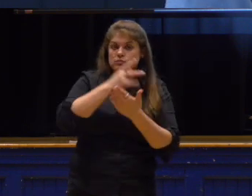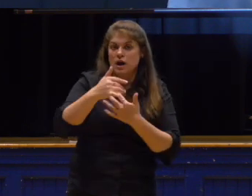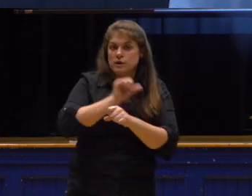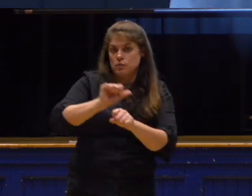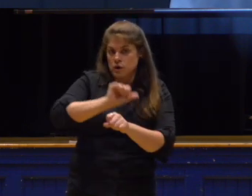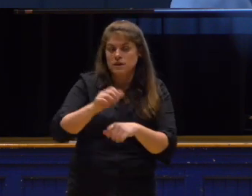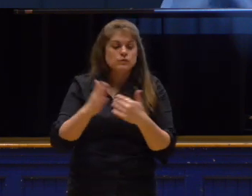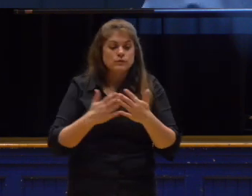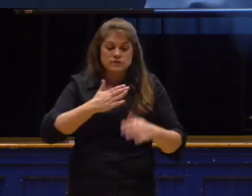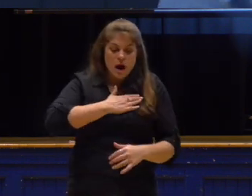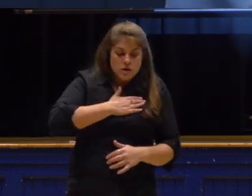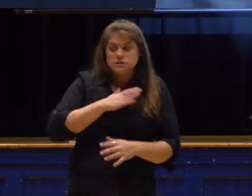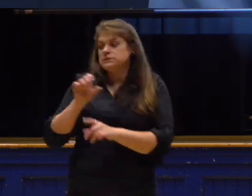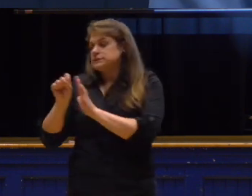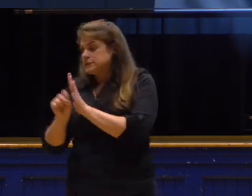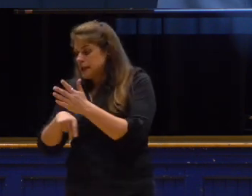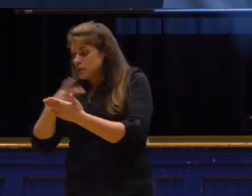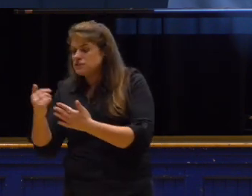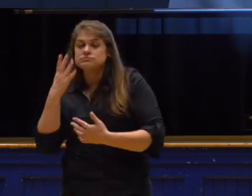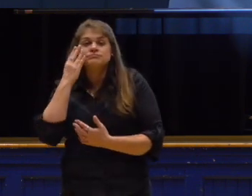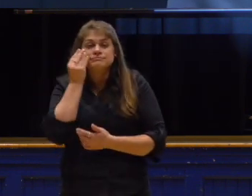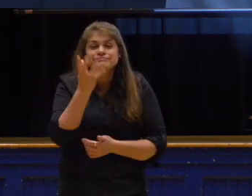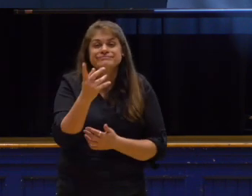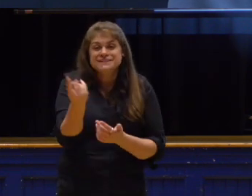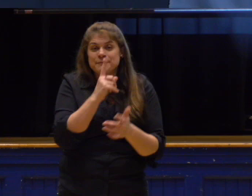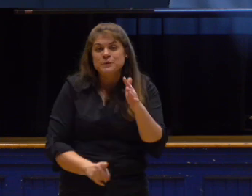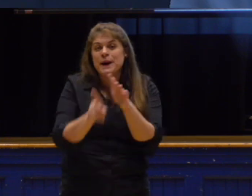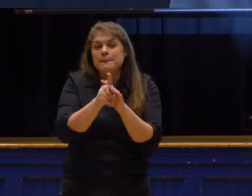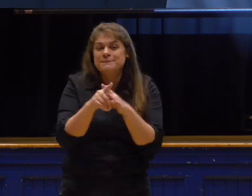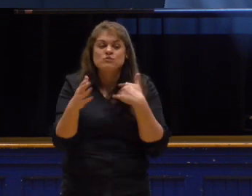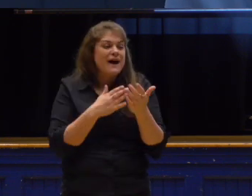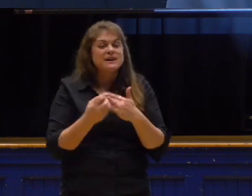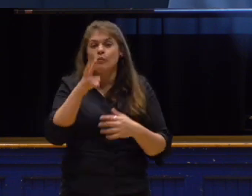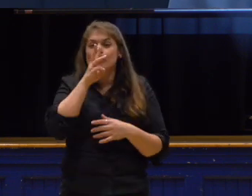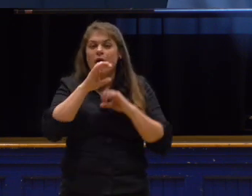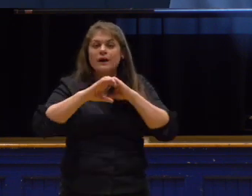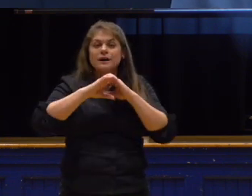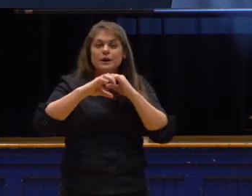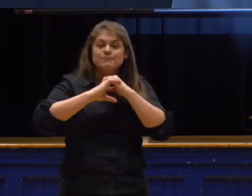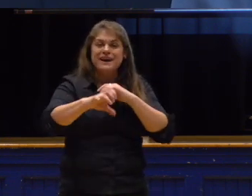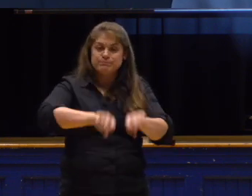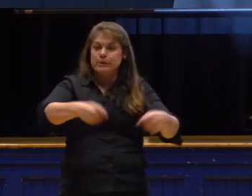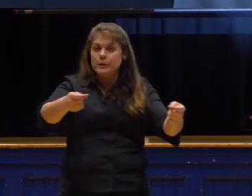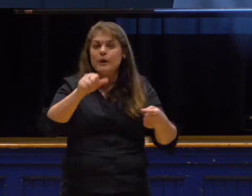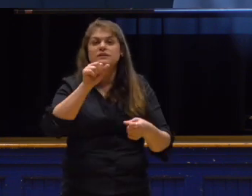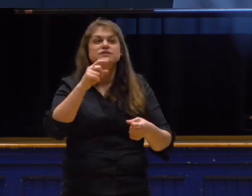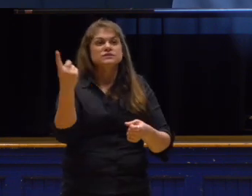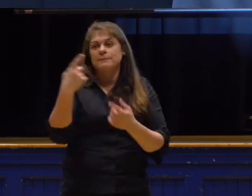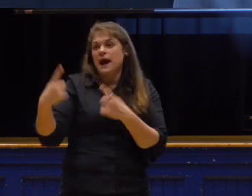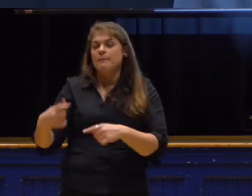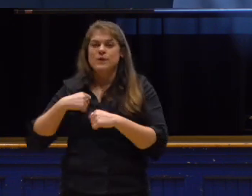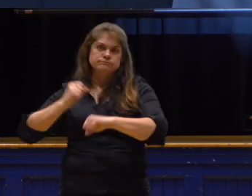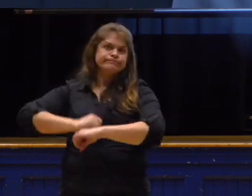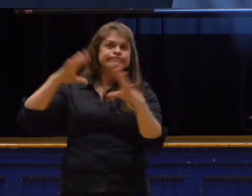every project that we've been on, whether it's ours or the state's, something will happen. And whether it's a broken water main or, as happened a